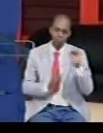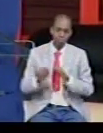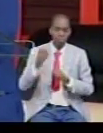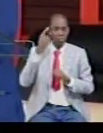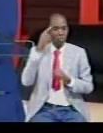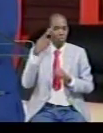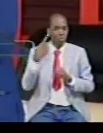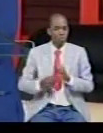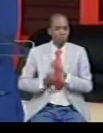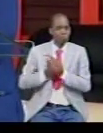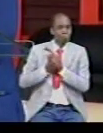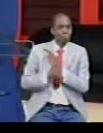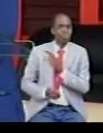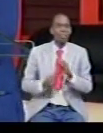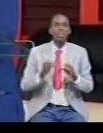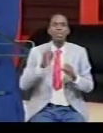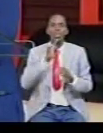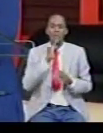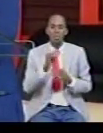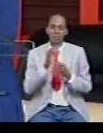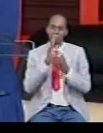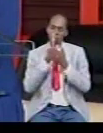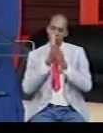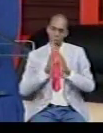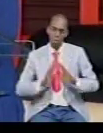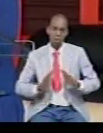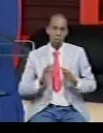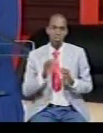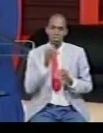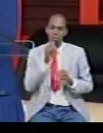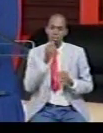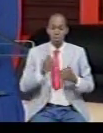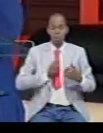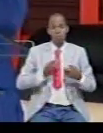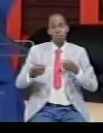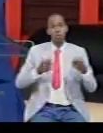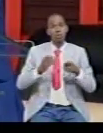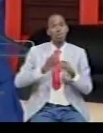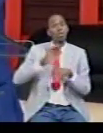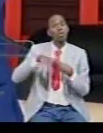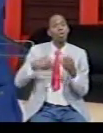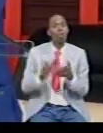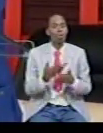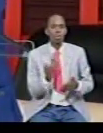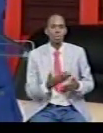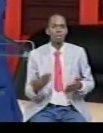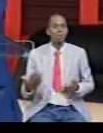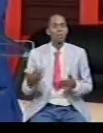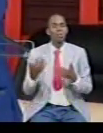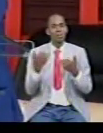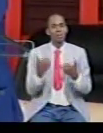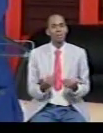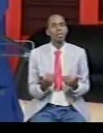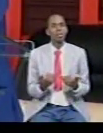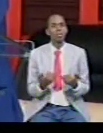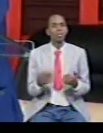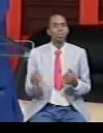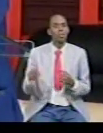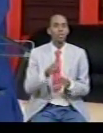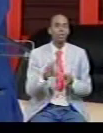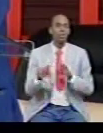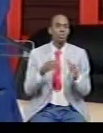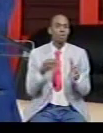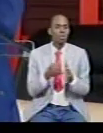is temperate in all things, self-denying in all things. Now he do it